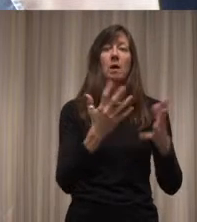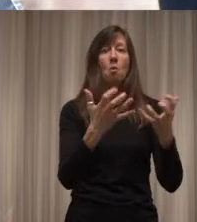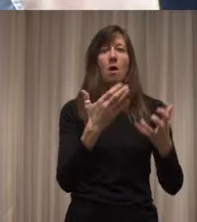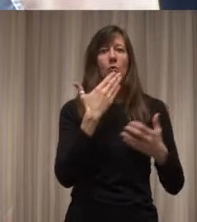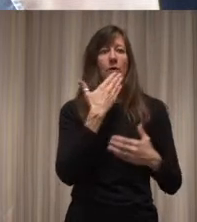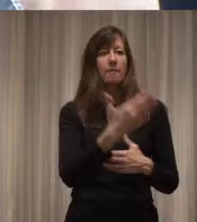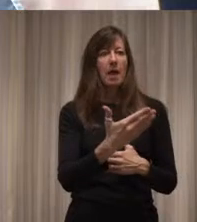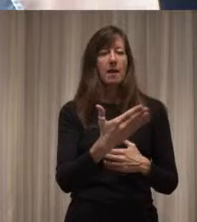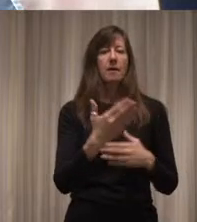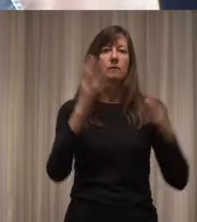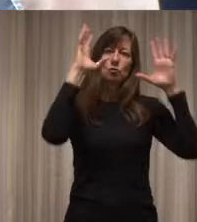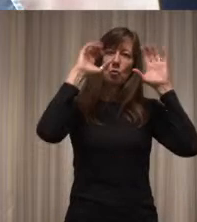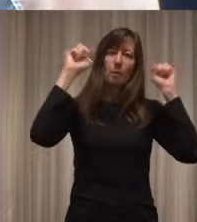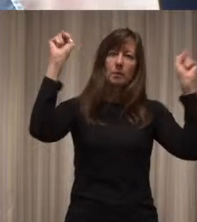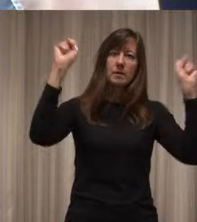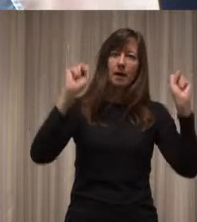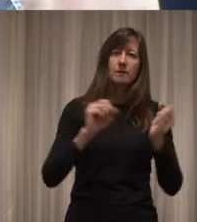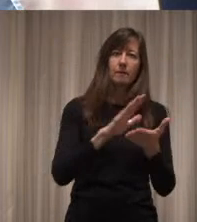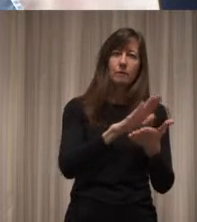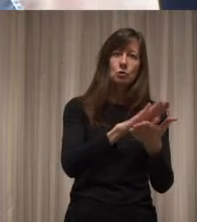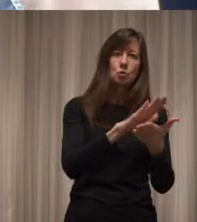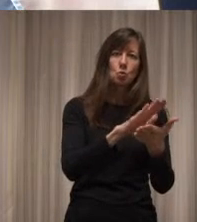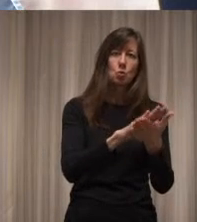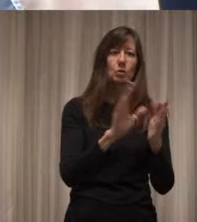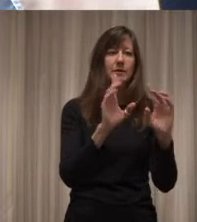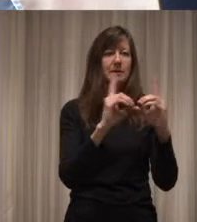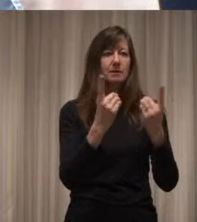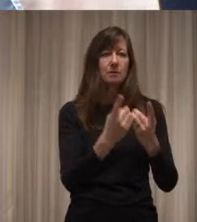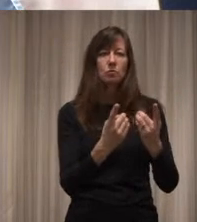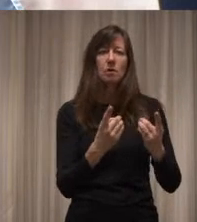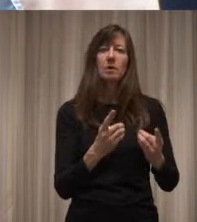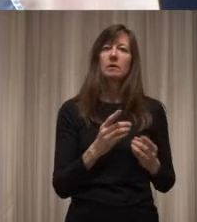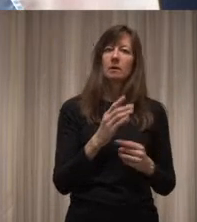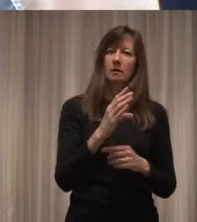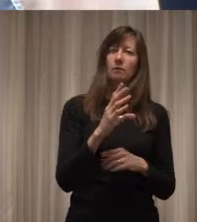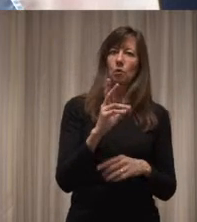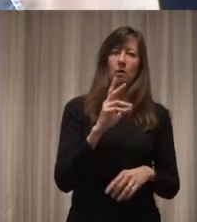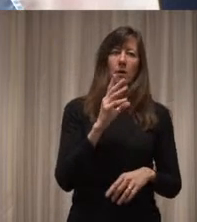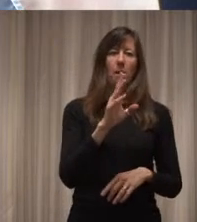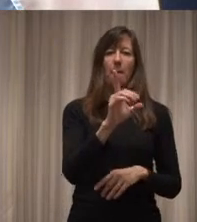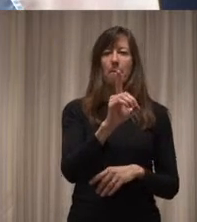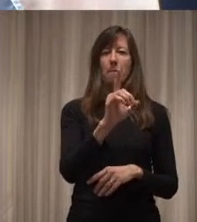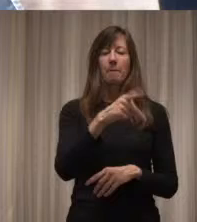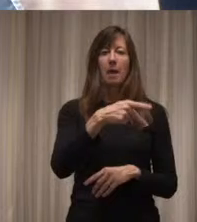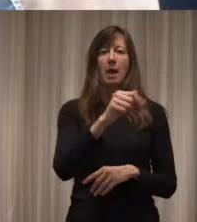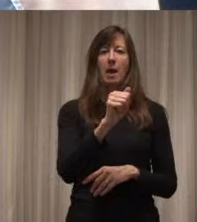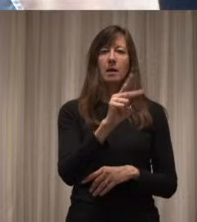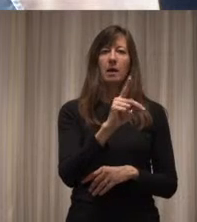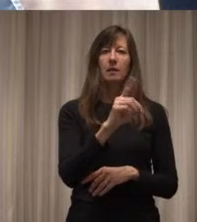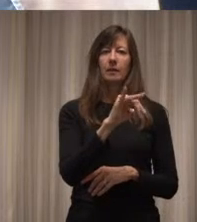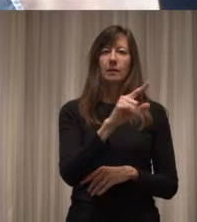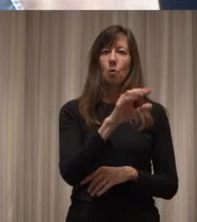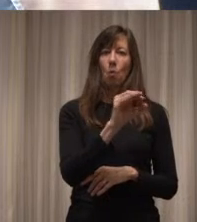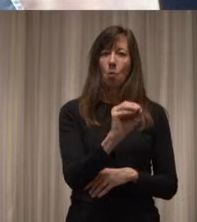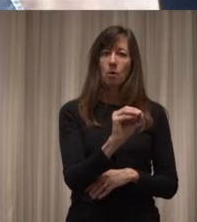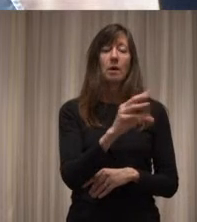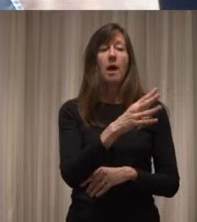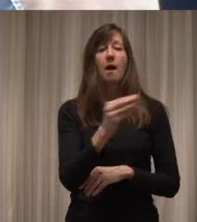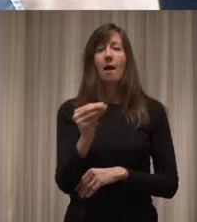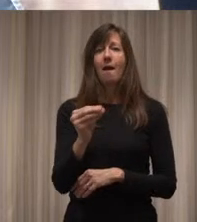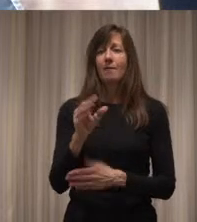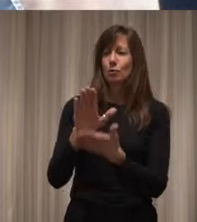as well as the school board and all the leaders of the Kingston School District for agreeing to offer up your newly